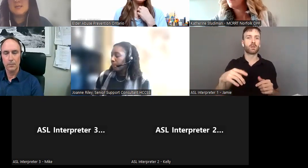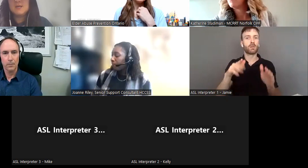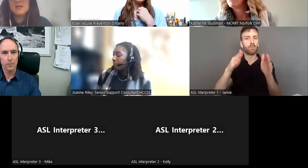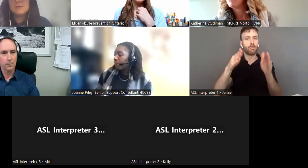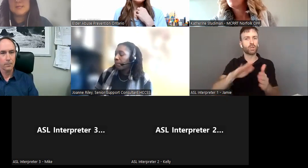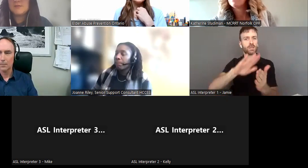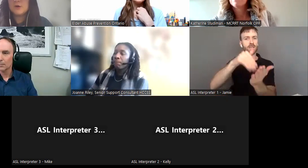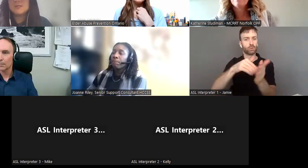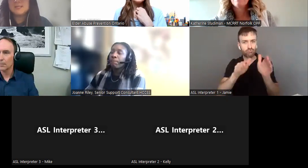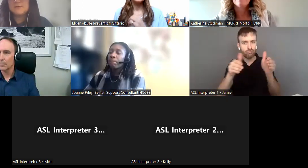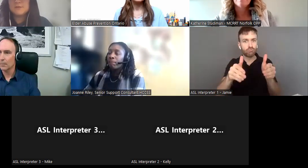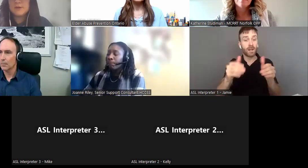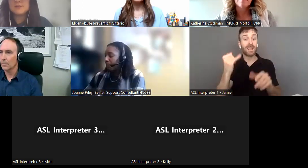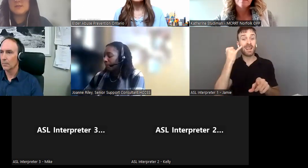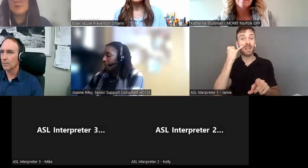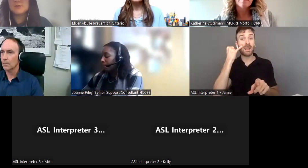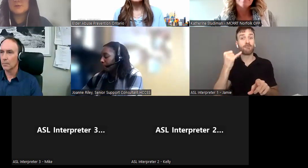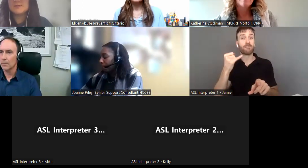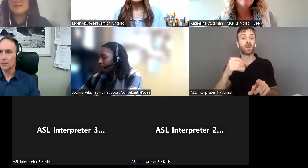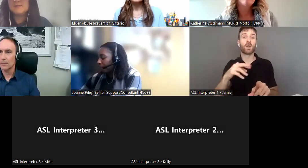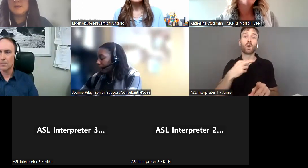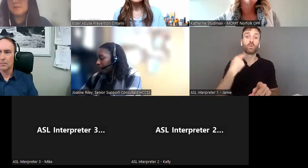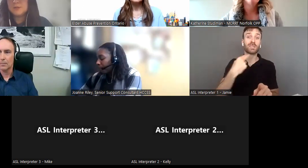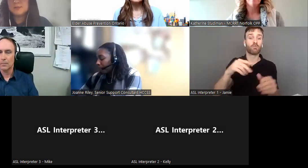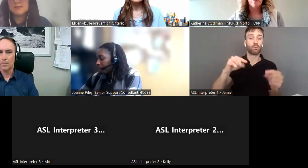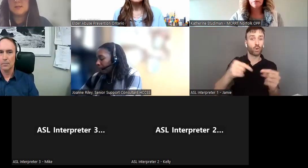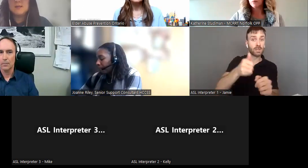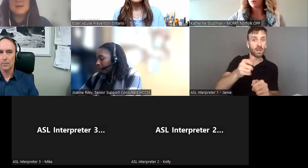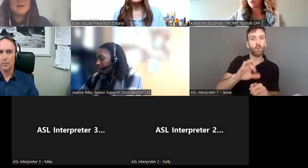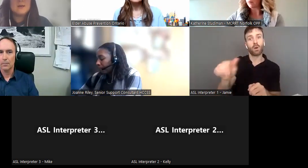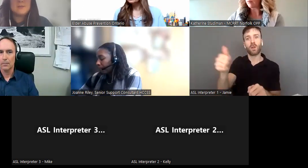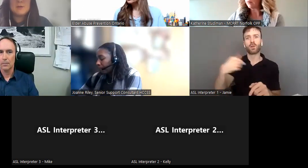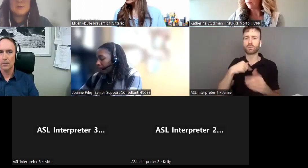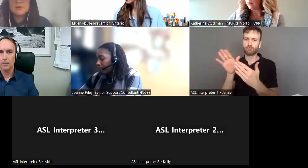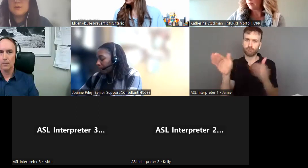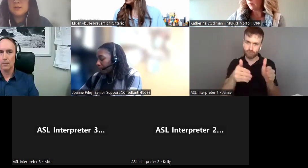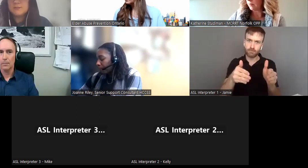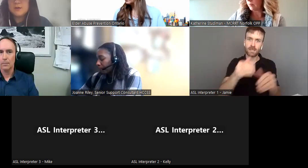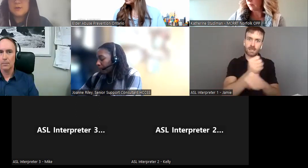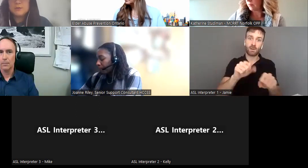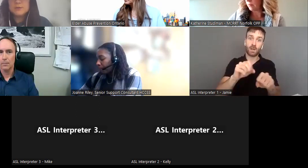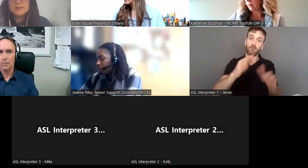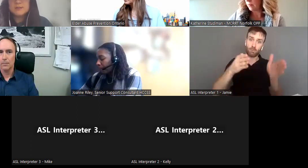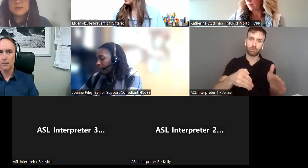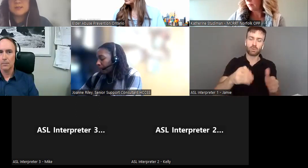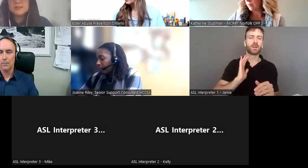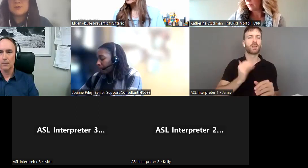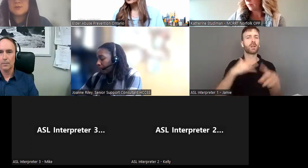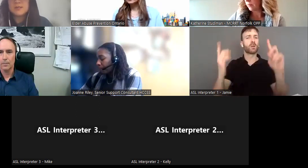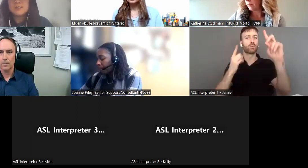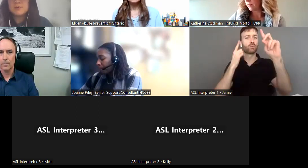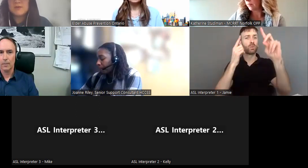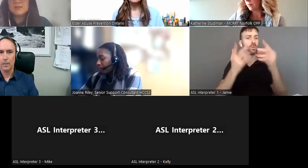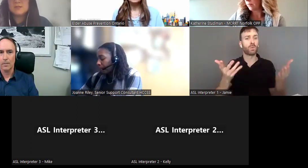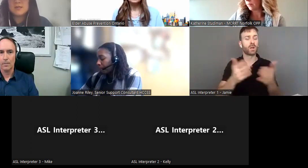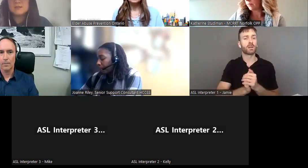is a risk of harm to self or others, then we work towards safety of the person. Our ultimate goal is